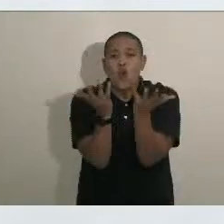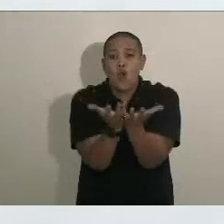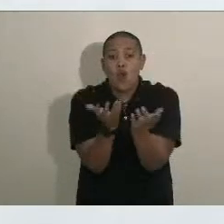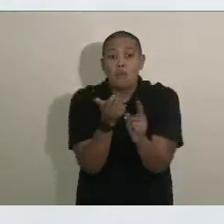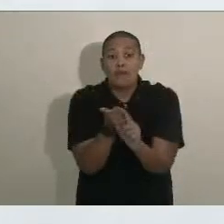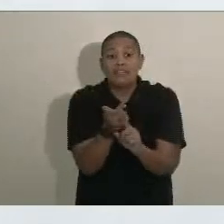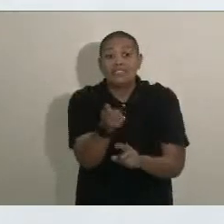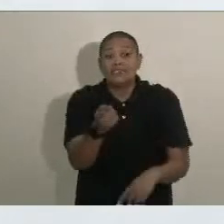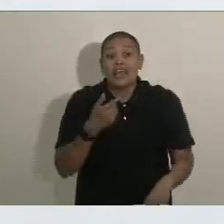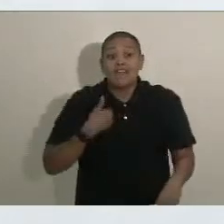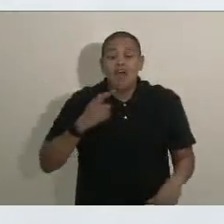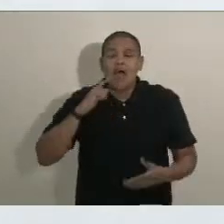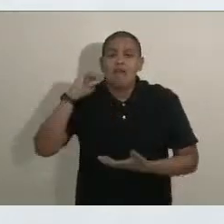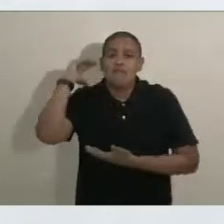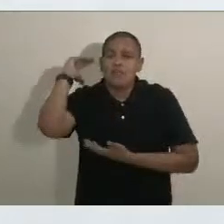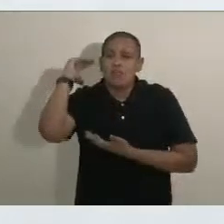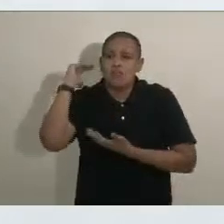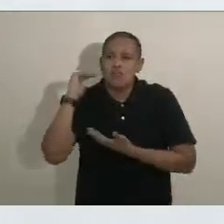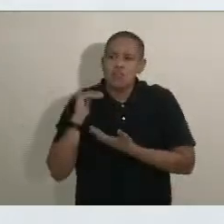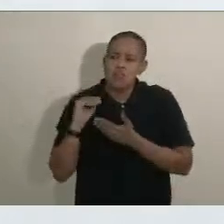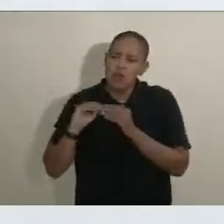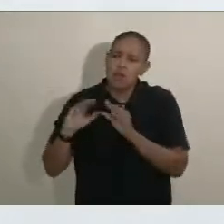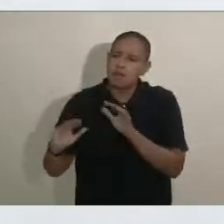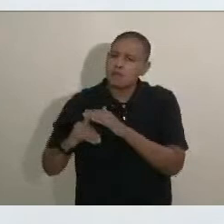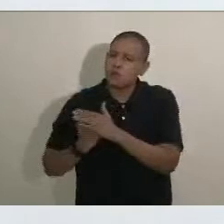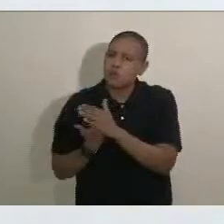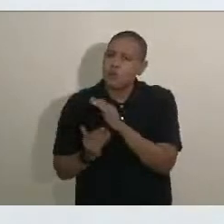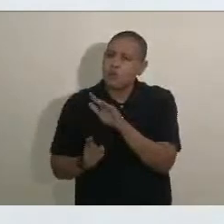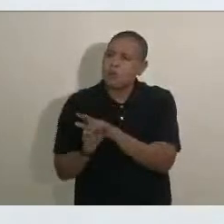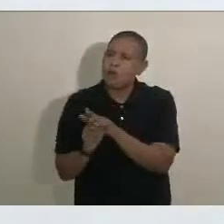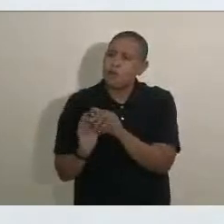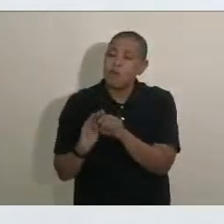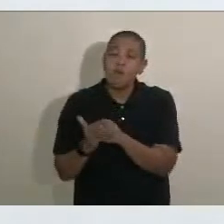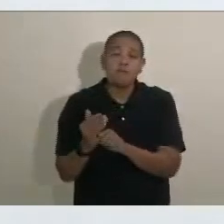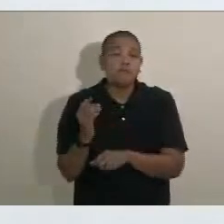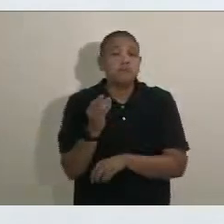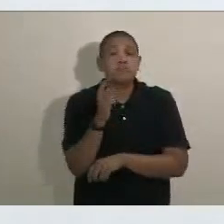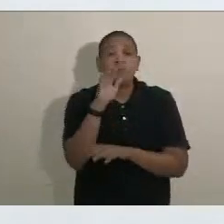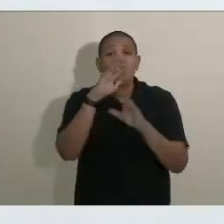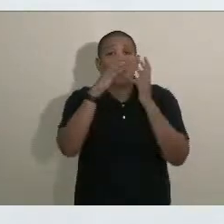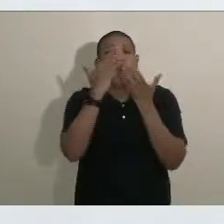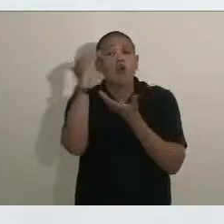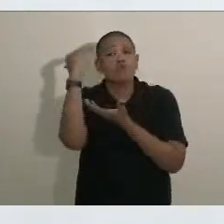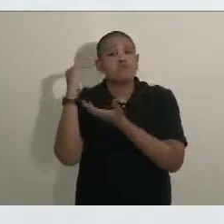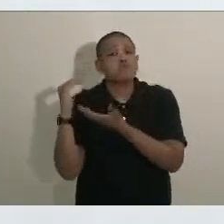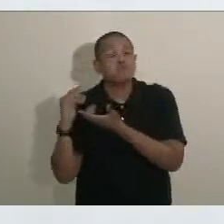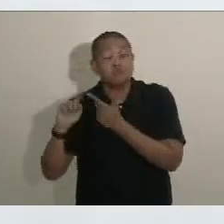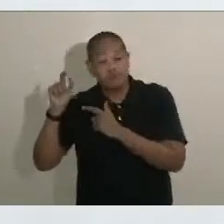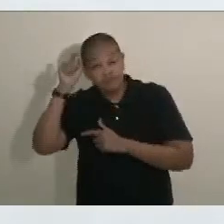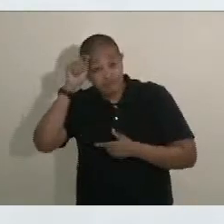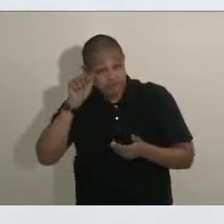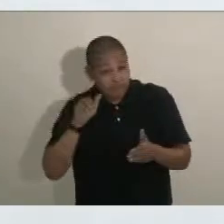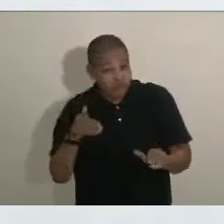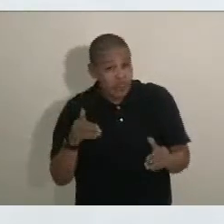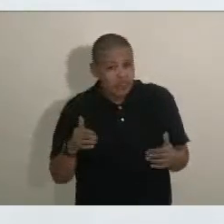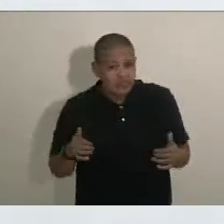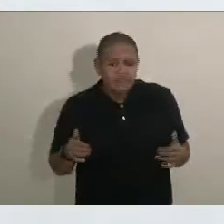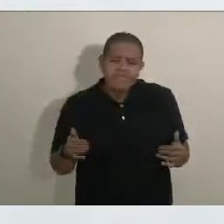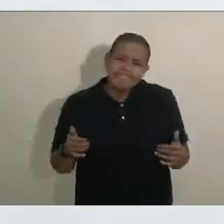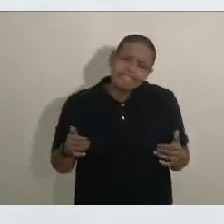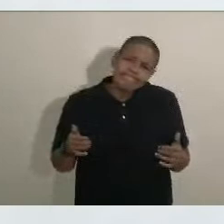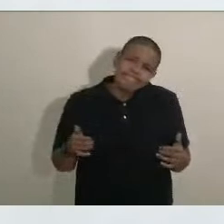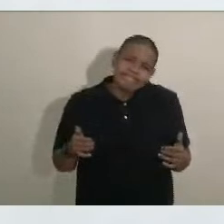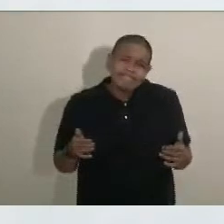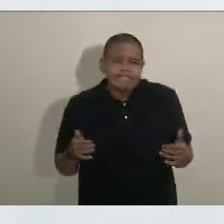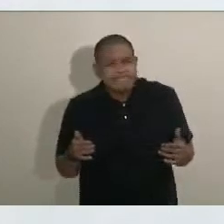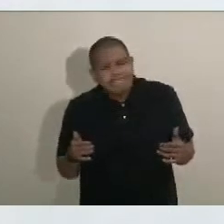there is a decline in the number of new COVID-19 cases and deaths. However, the reality